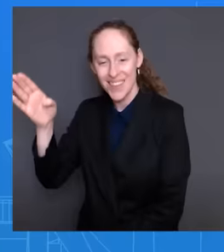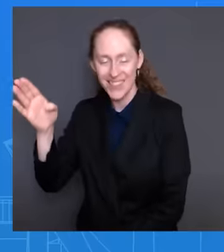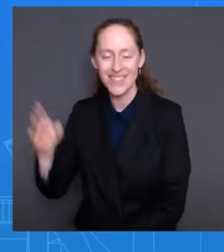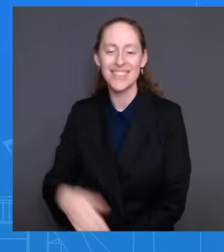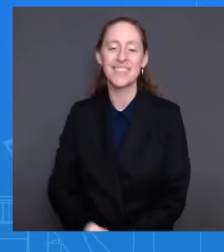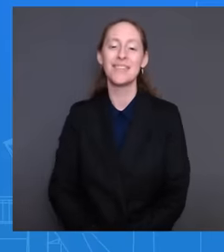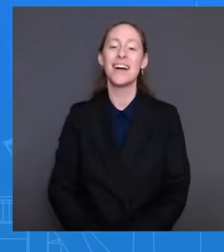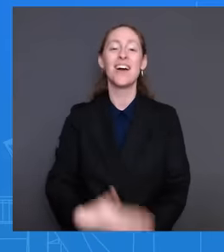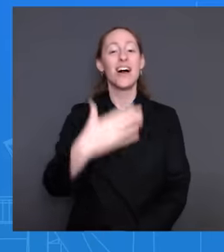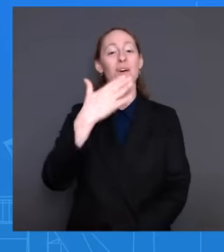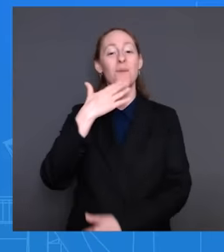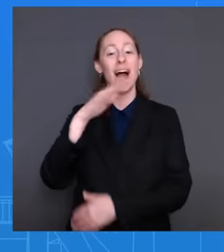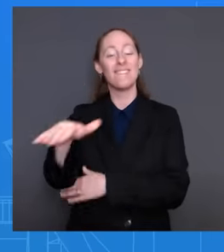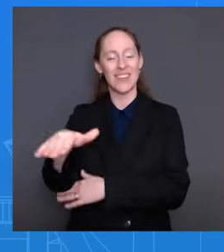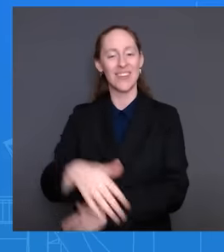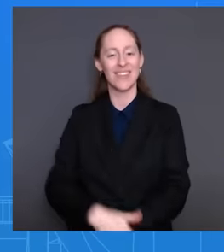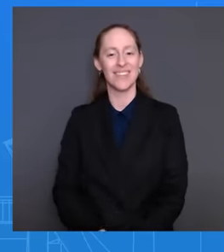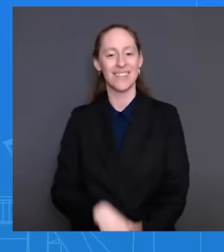meeting, right?